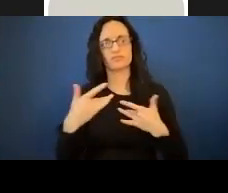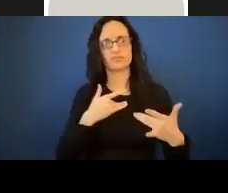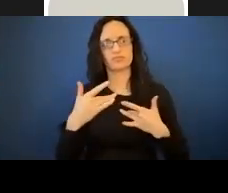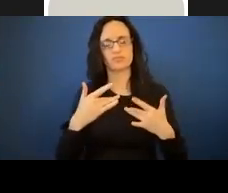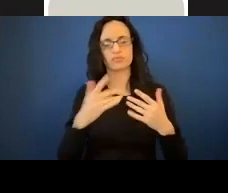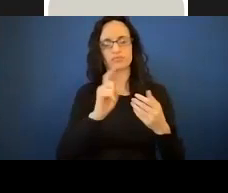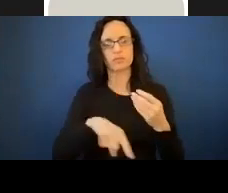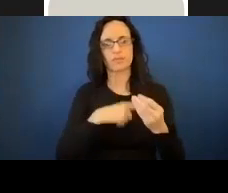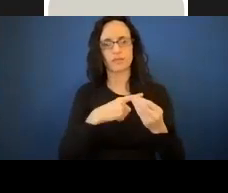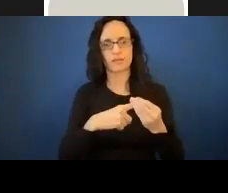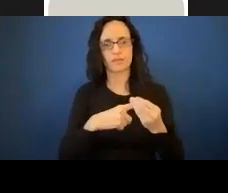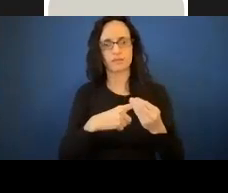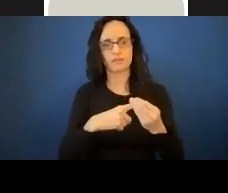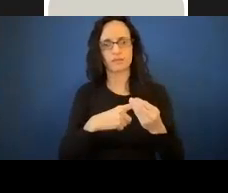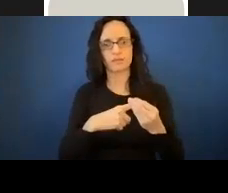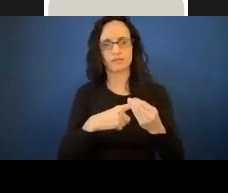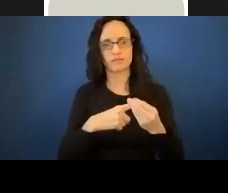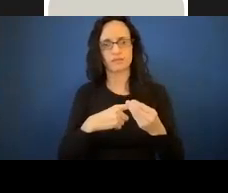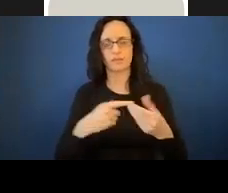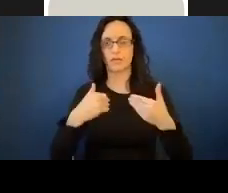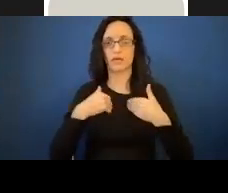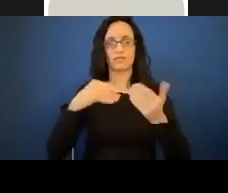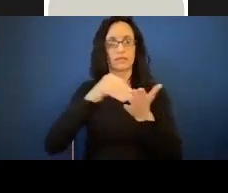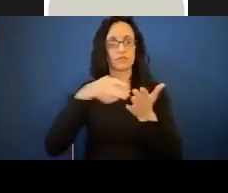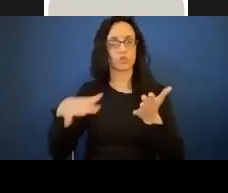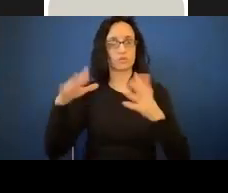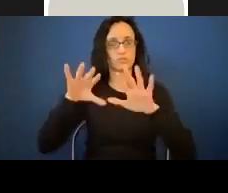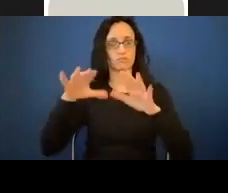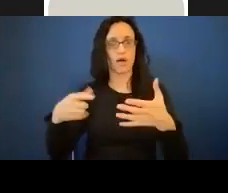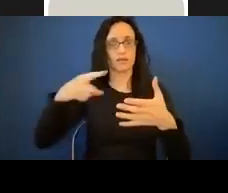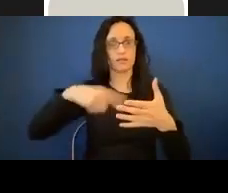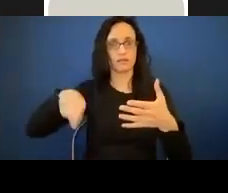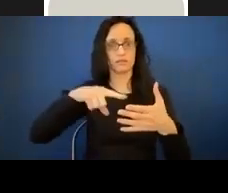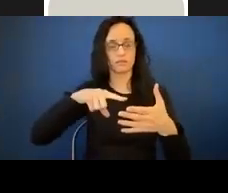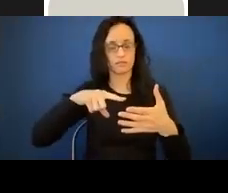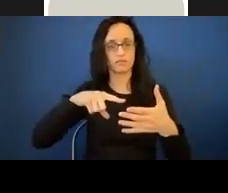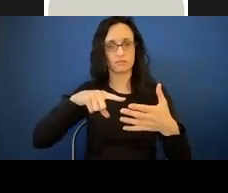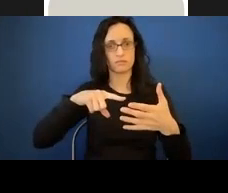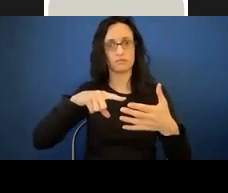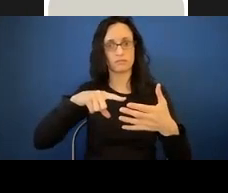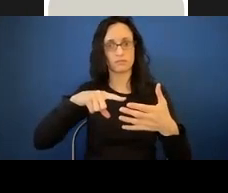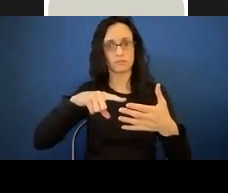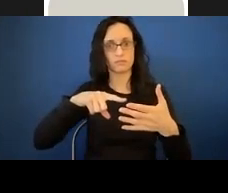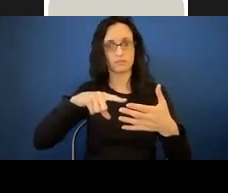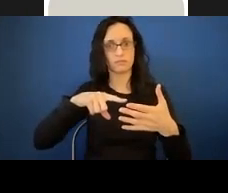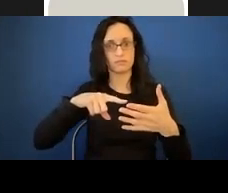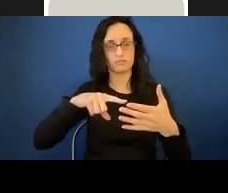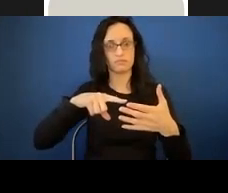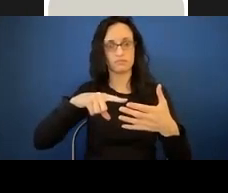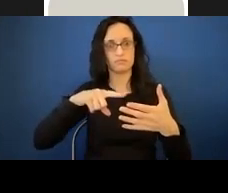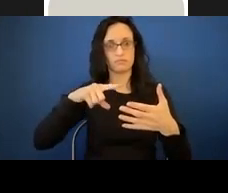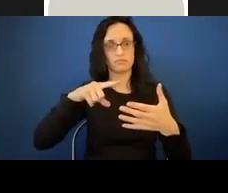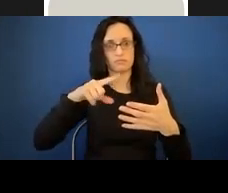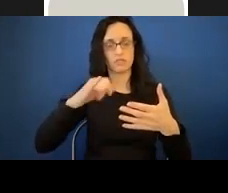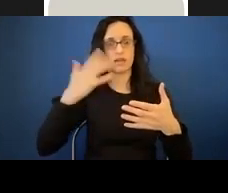having a student body that is reflective of the city. We